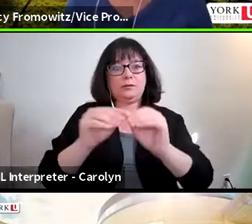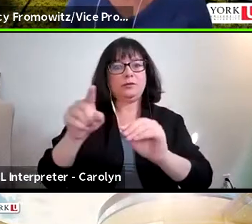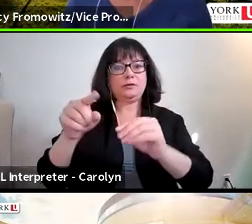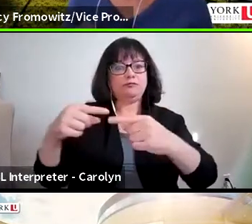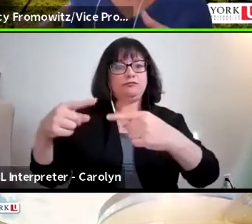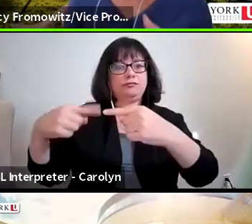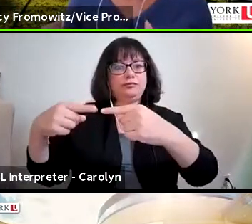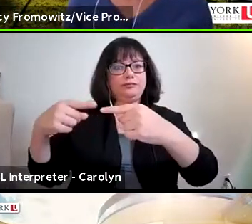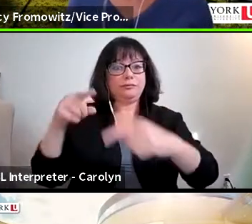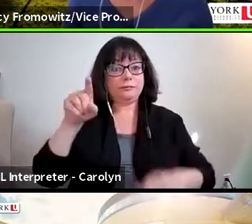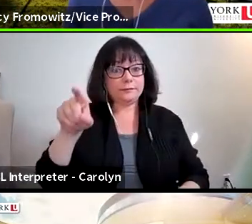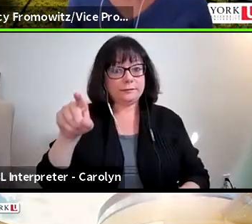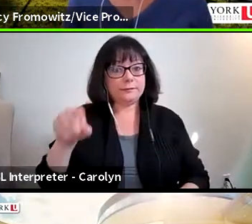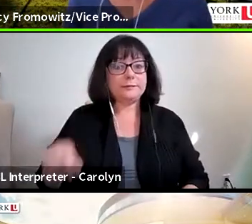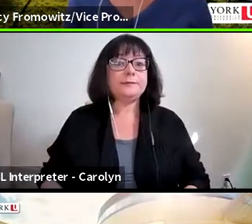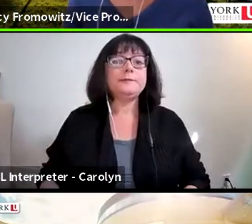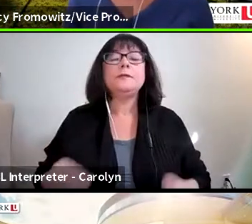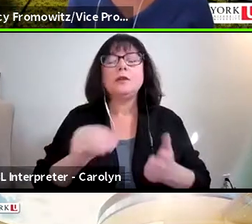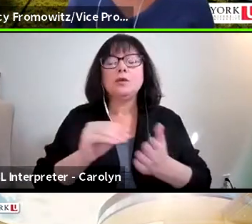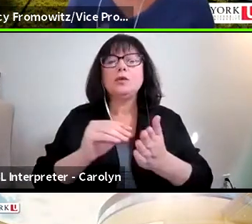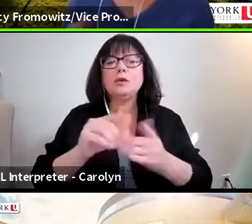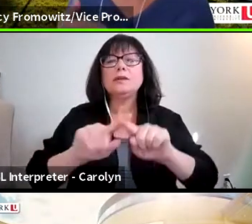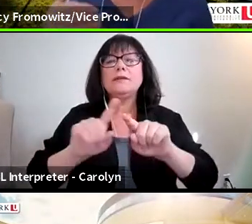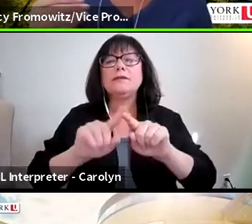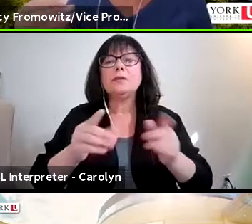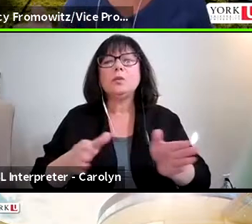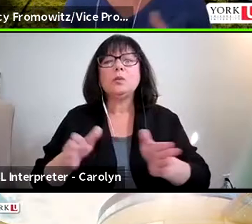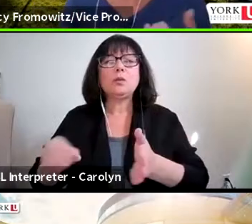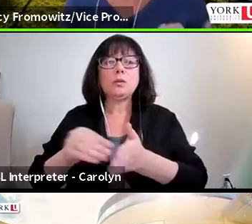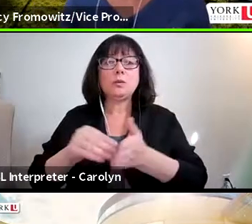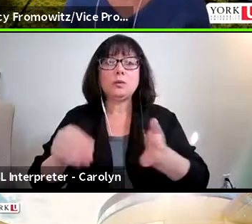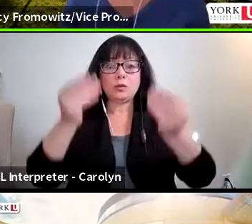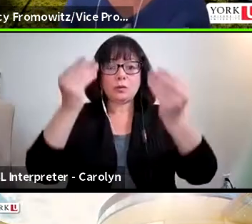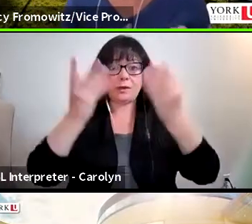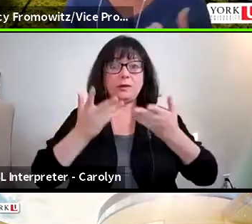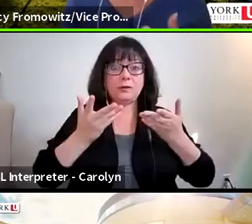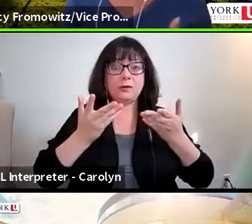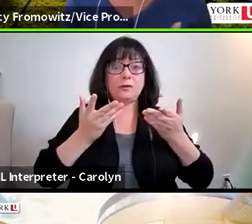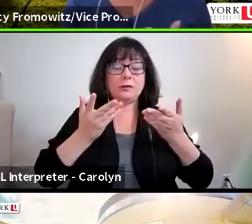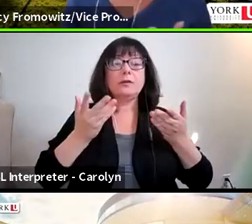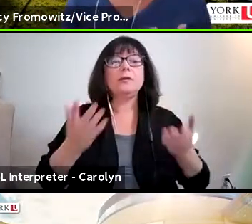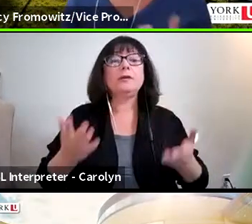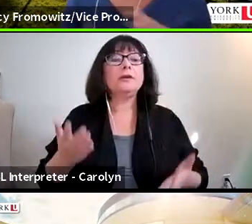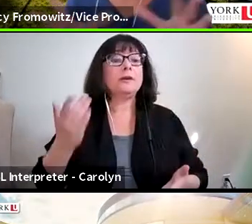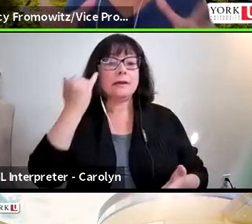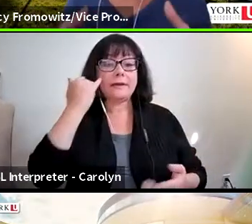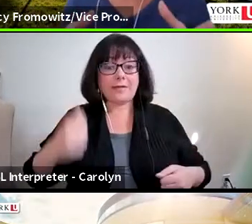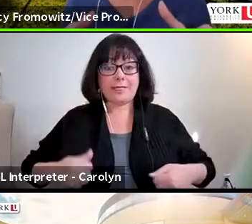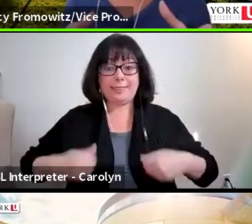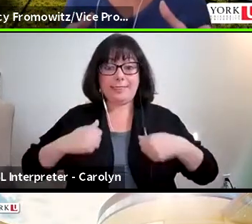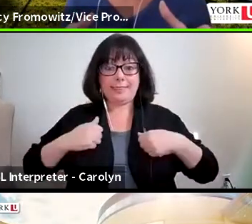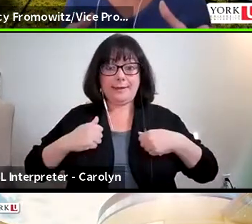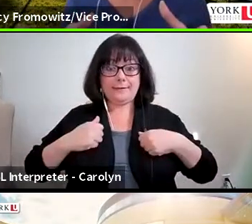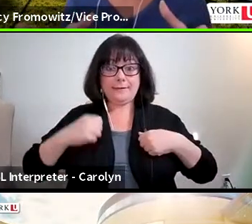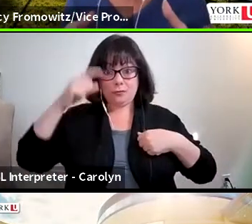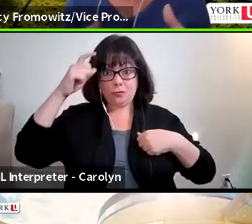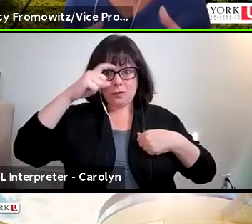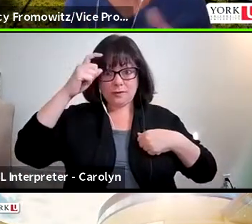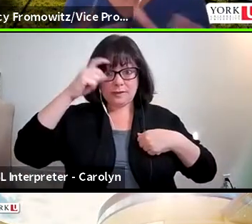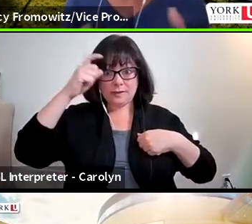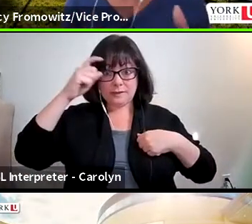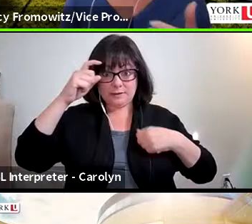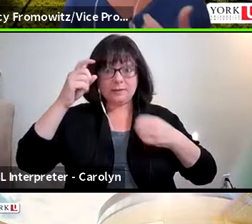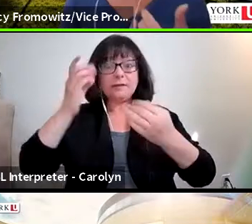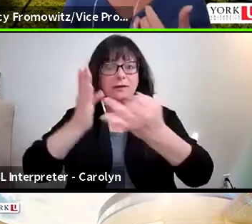ways of letting us know. If they live on campus, then it is through their residence. We have